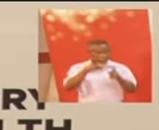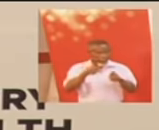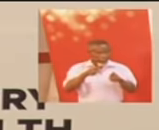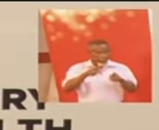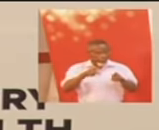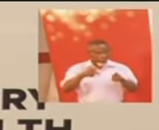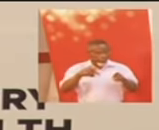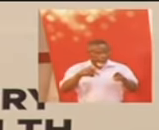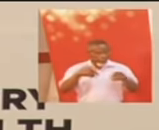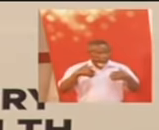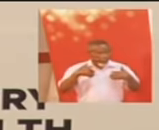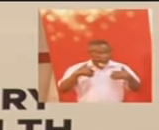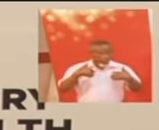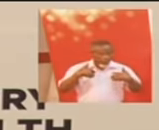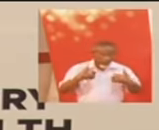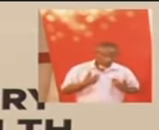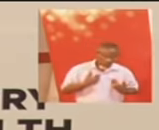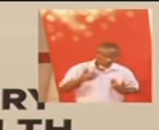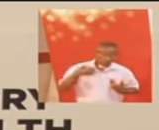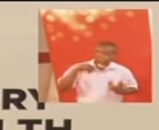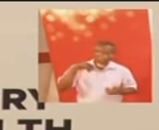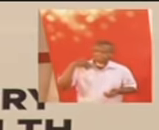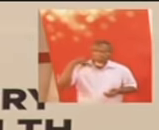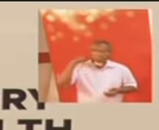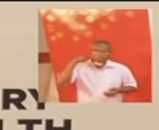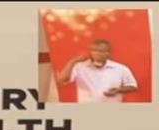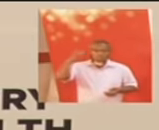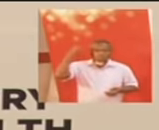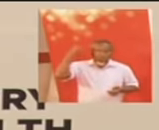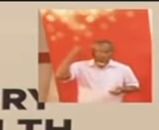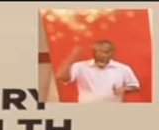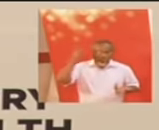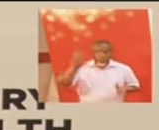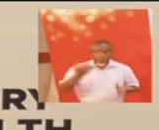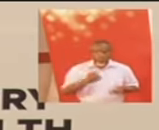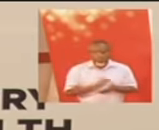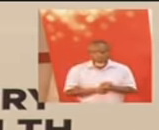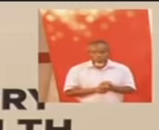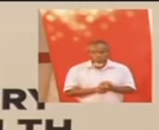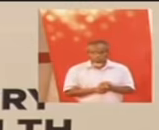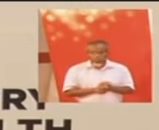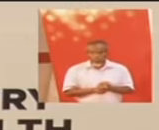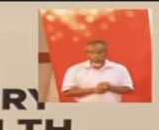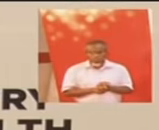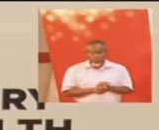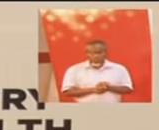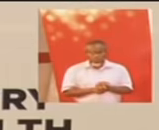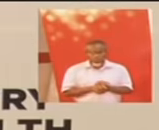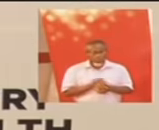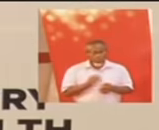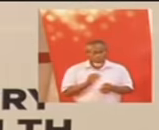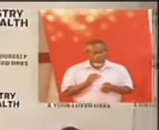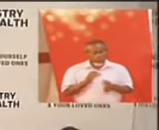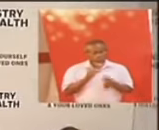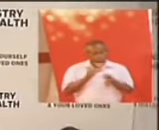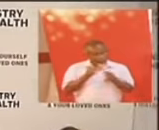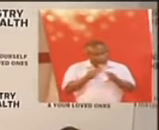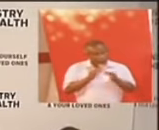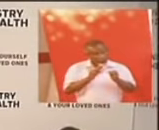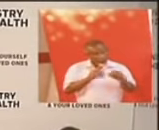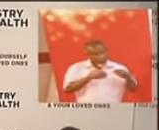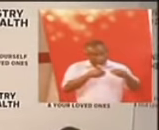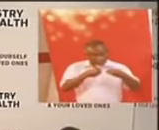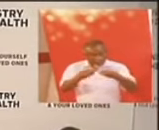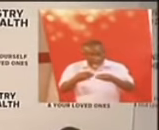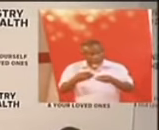without knowing the specific details of what has transpired. So if you can get those details, we'll certainly look into it and get back to you. Thank you very